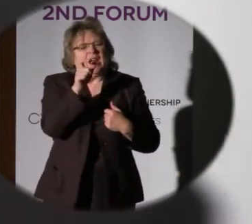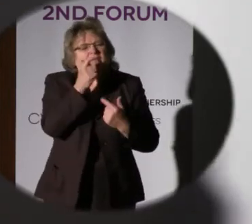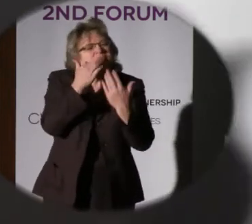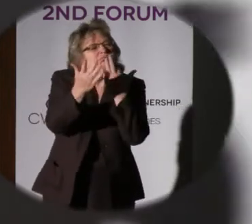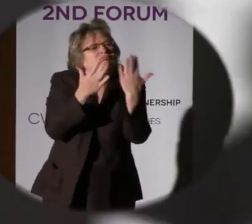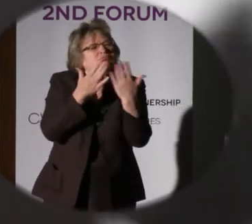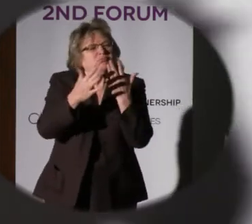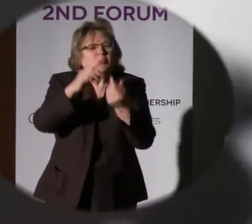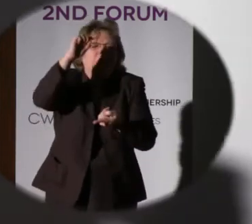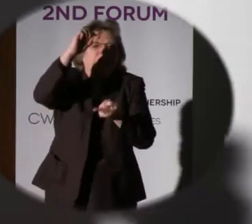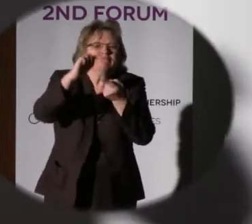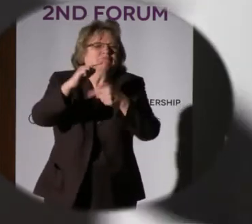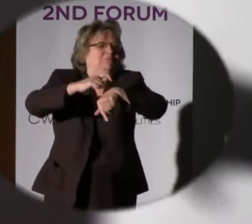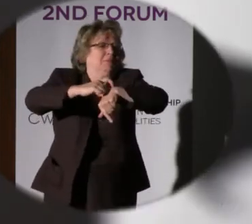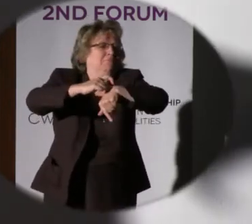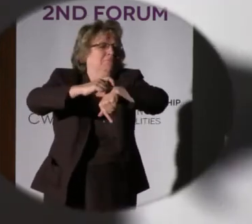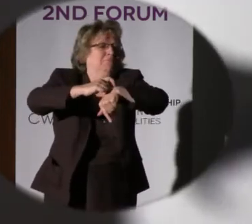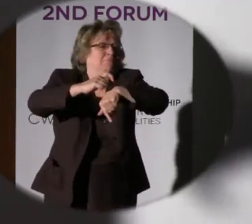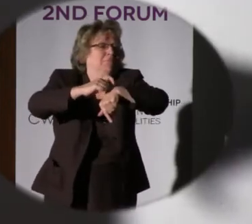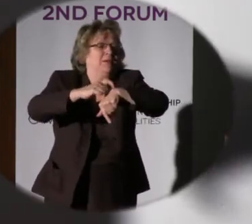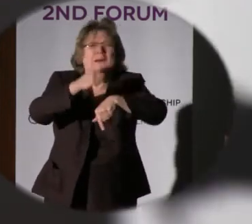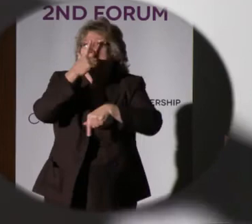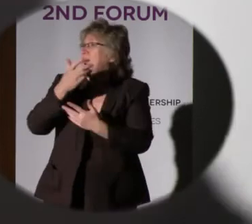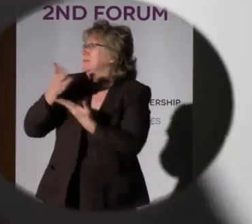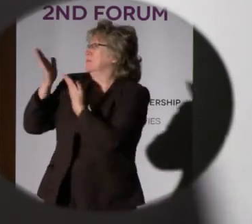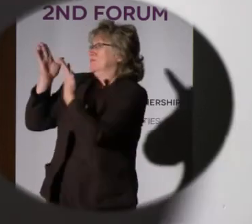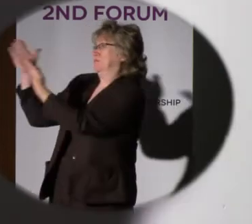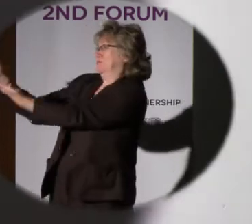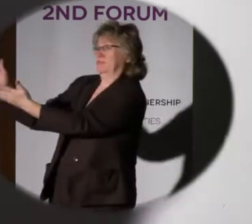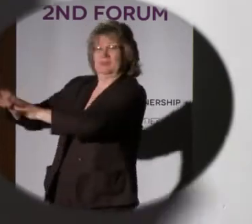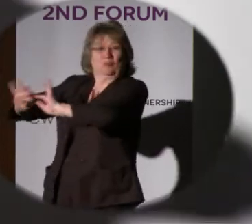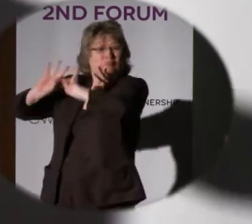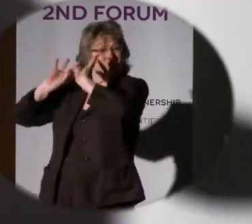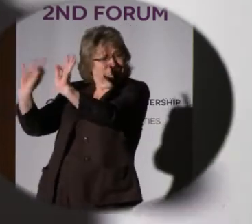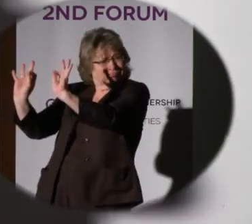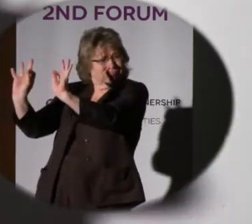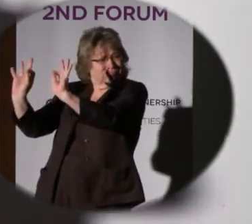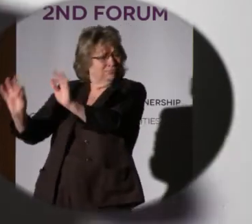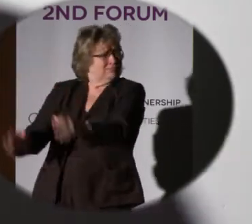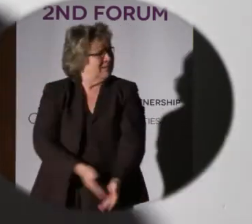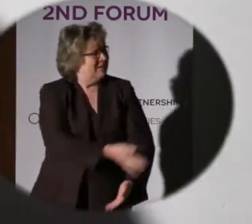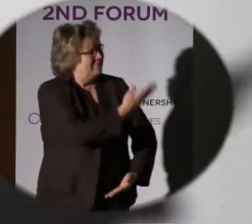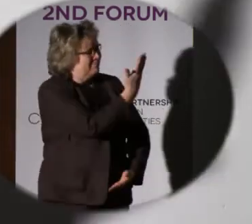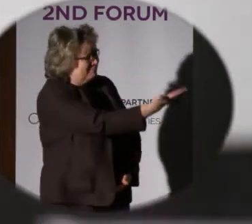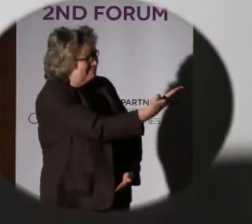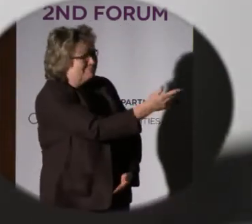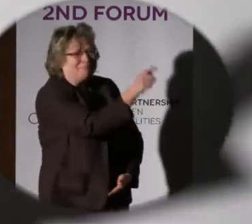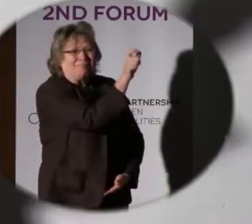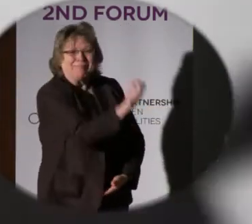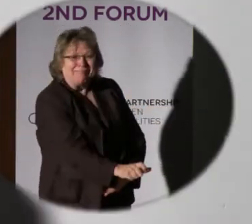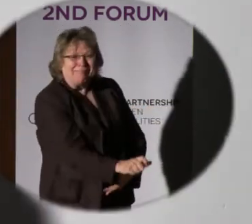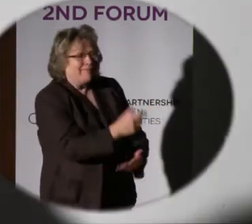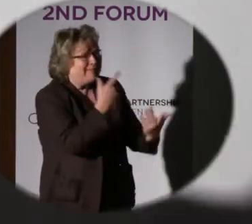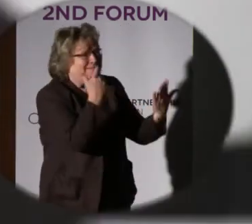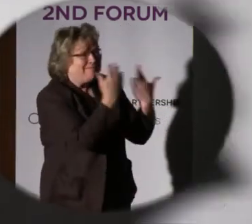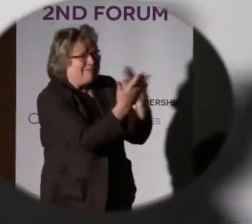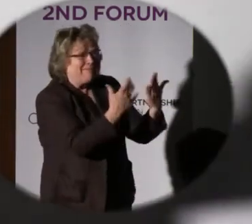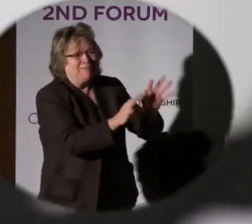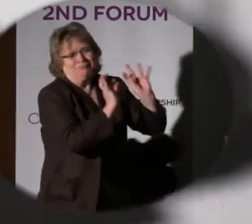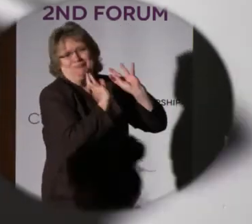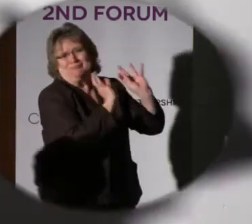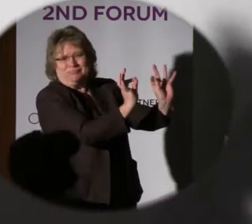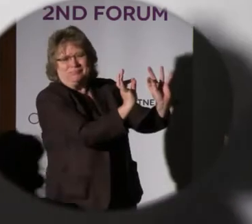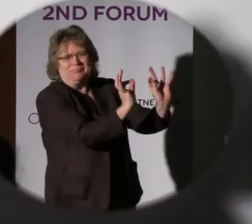James Wolfensohn, and so I don't know that you need me to repeat what's already been said. Rather, let me make a few